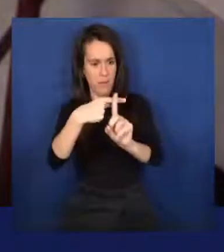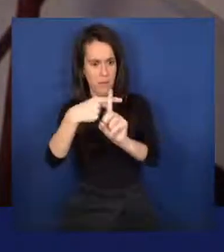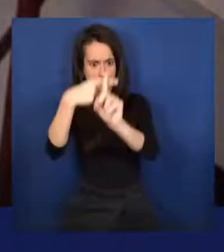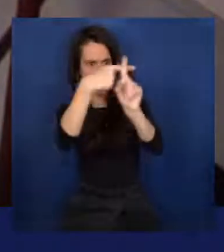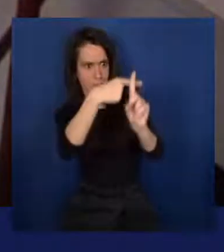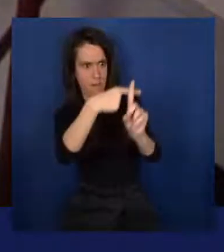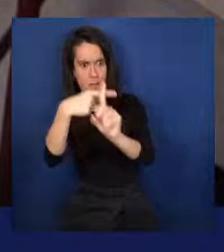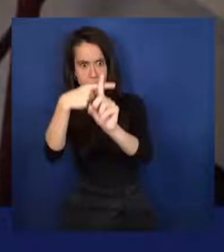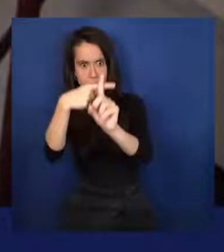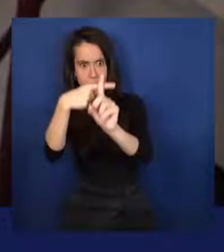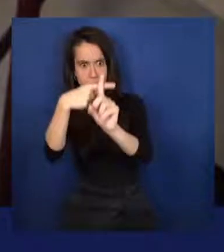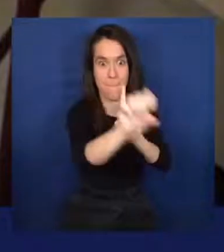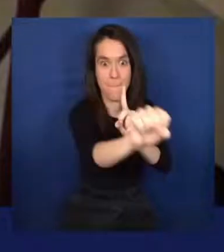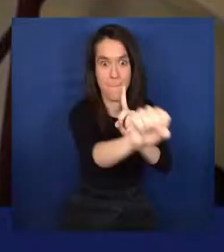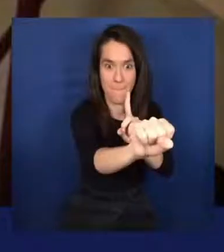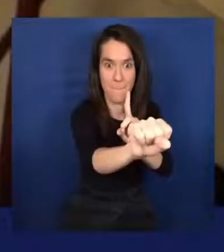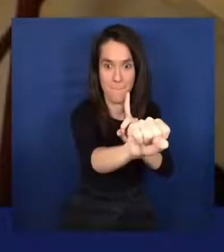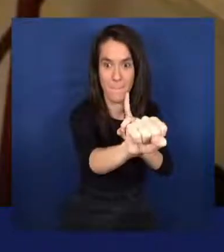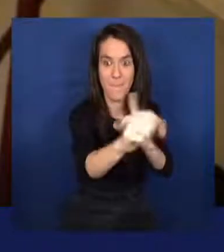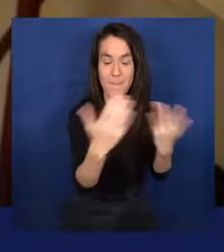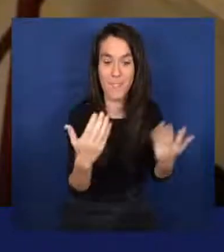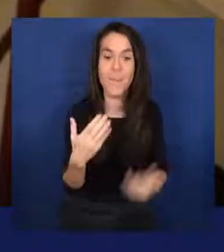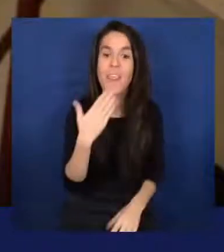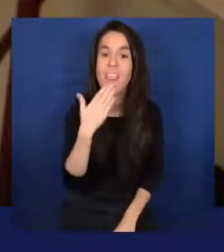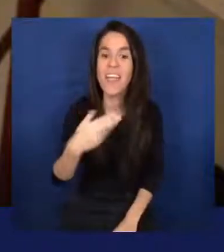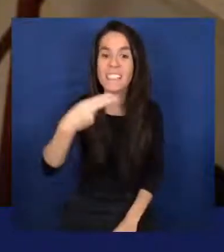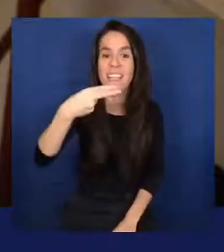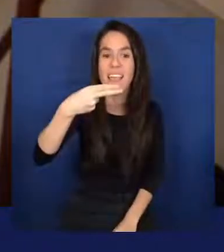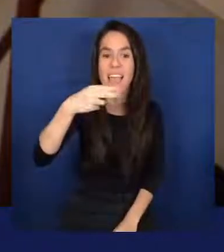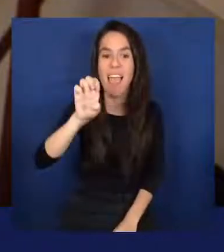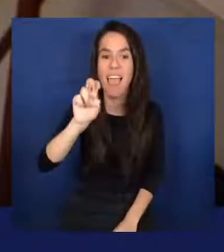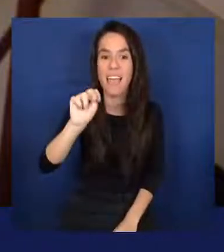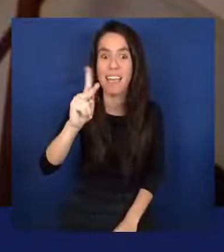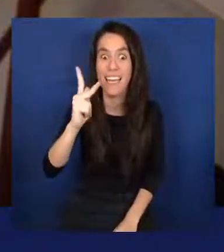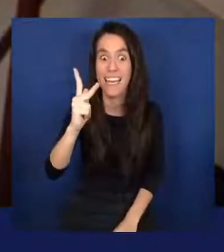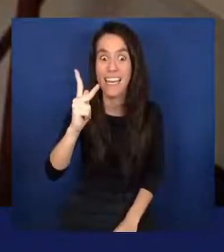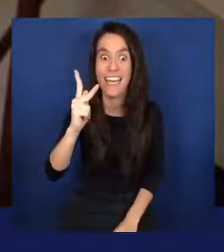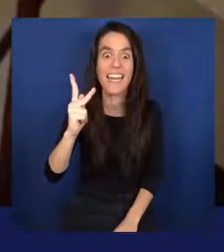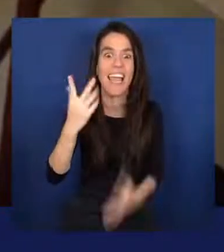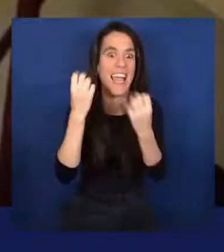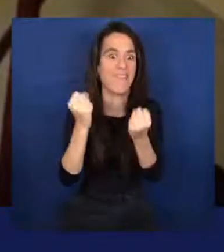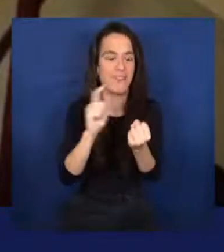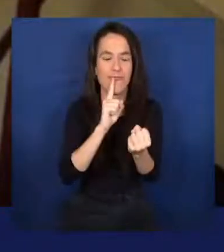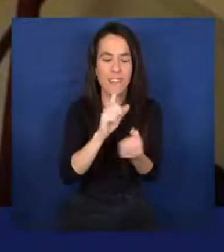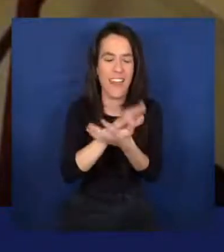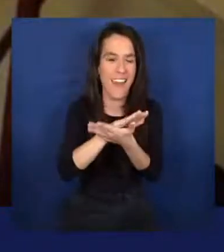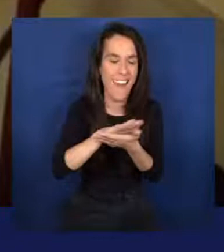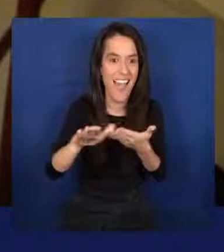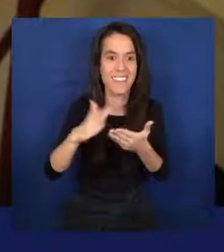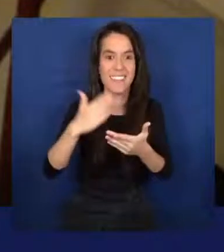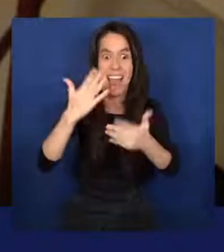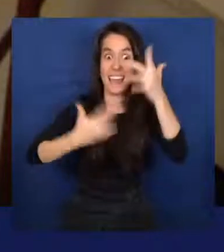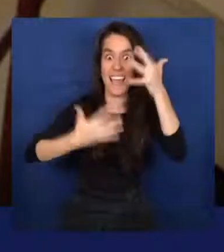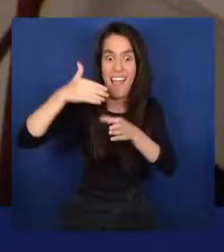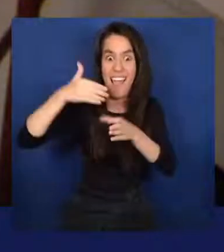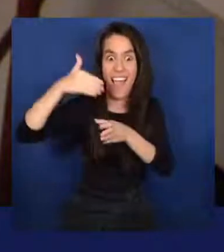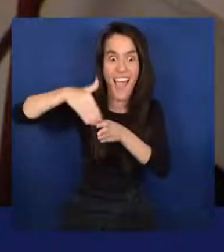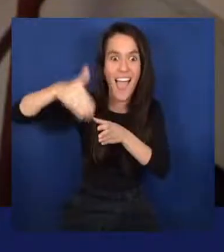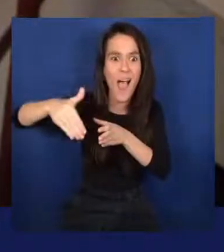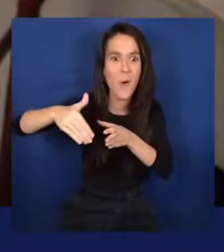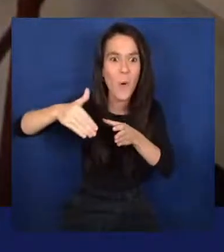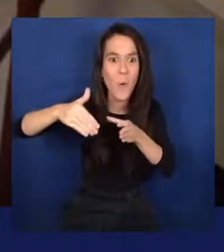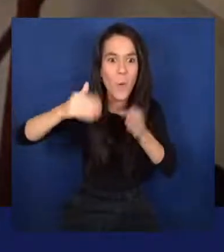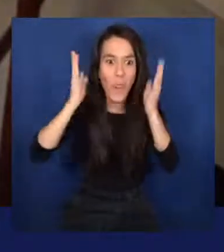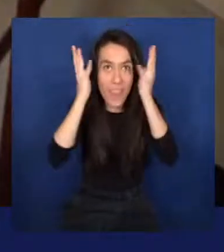case, thanks to Henk Boelman, who made us a really nice data set with the Simpsons